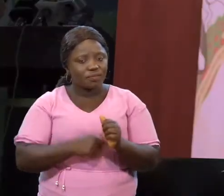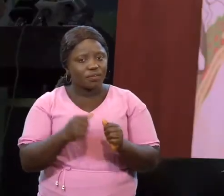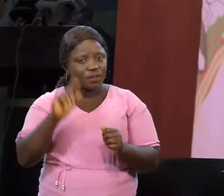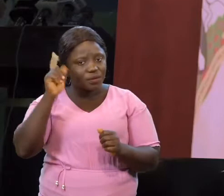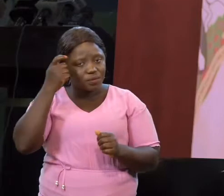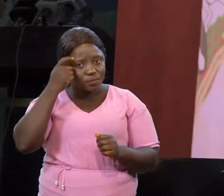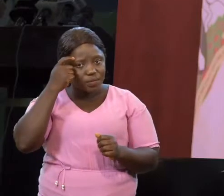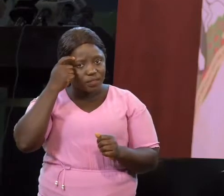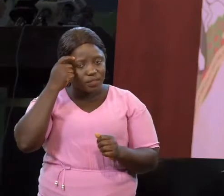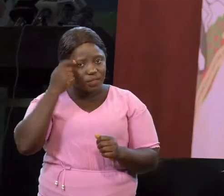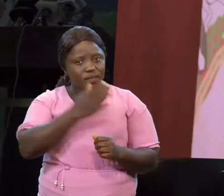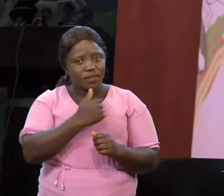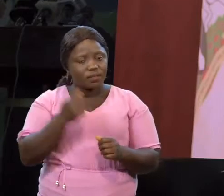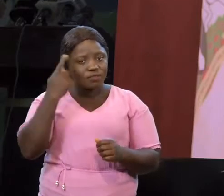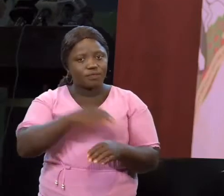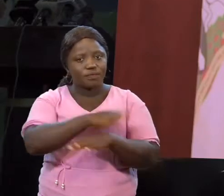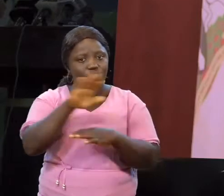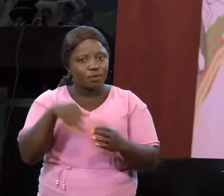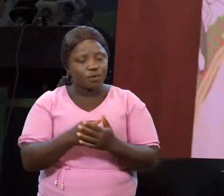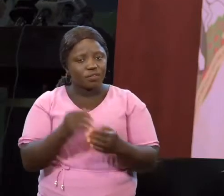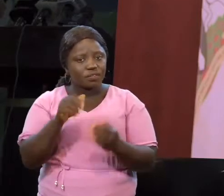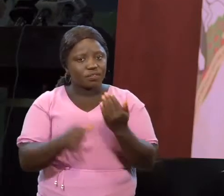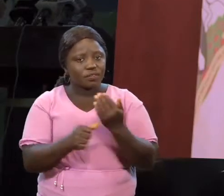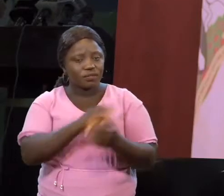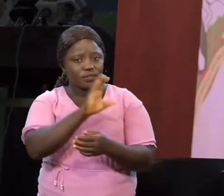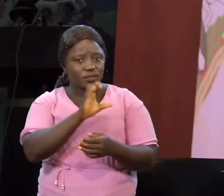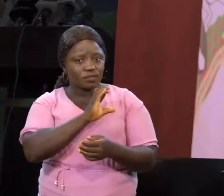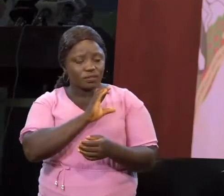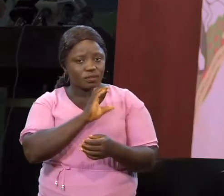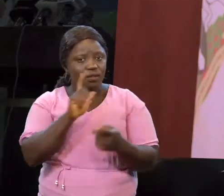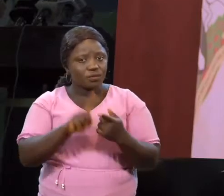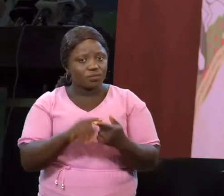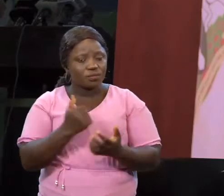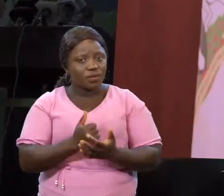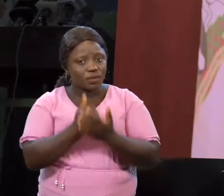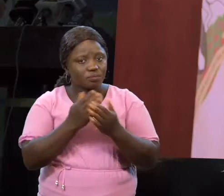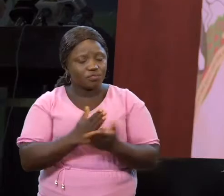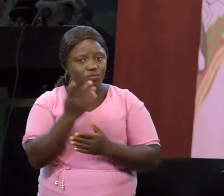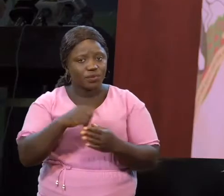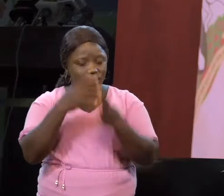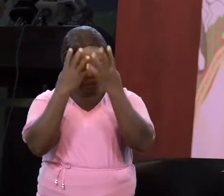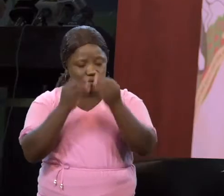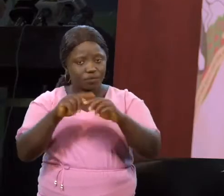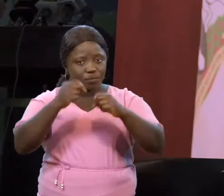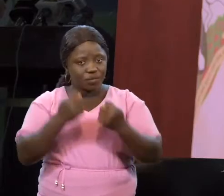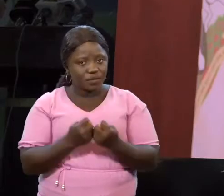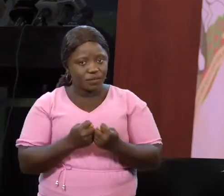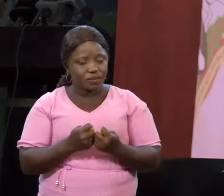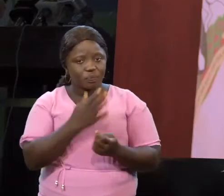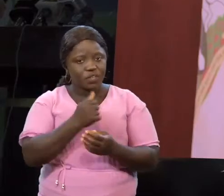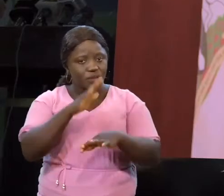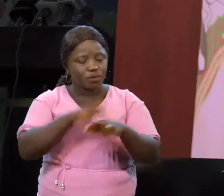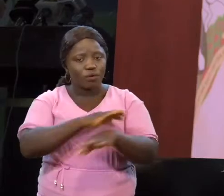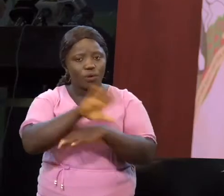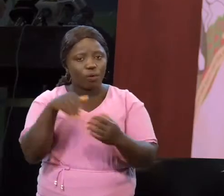environment, there's a national network support for senior citizens through dedicated media campaigns where